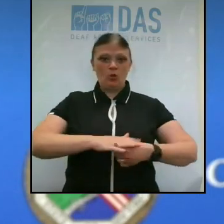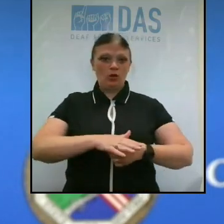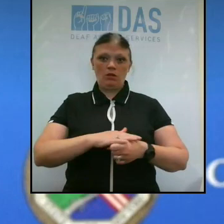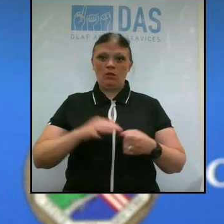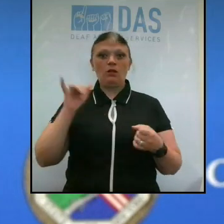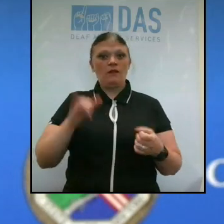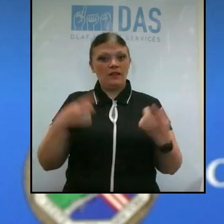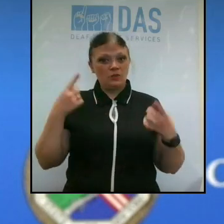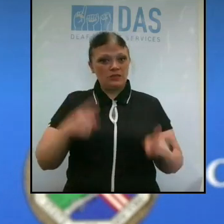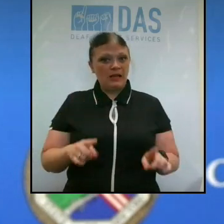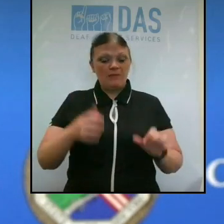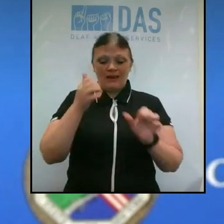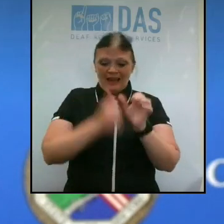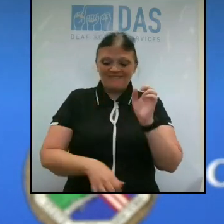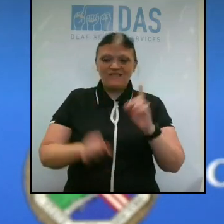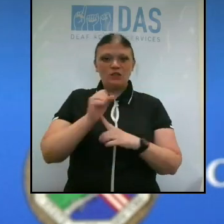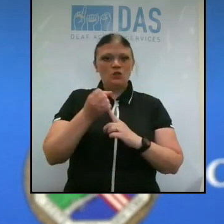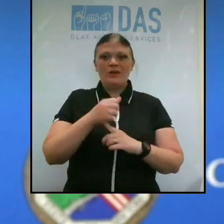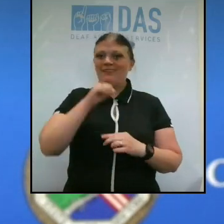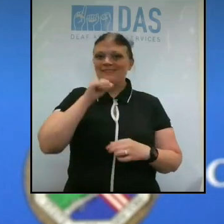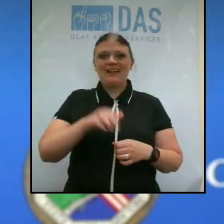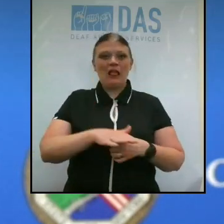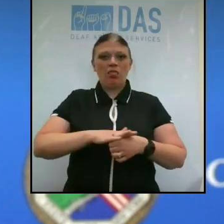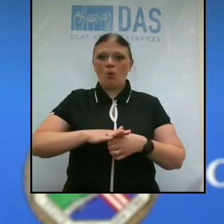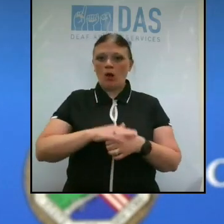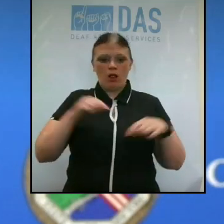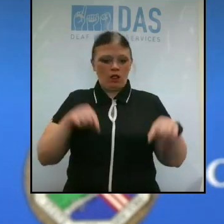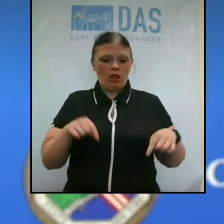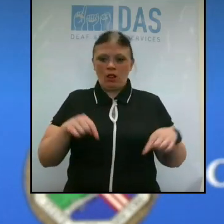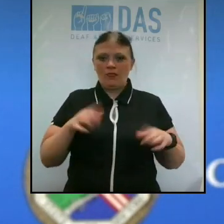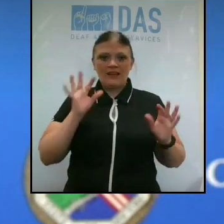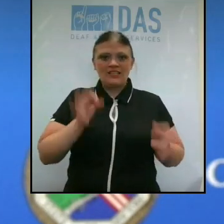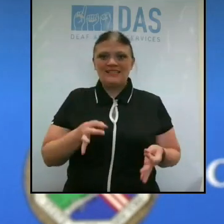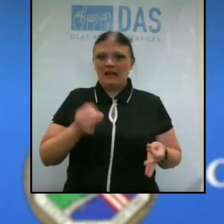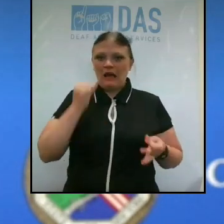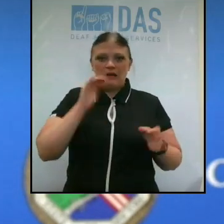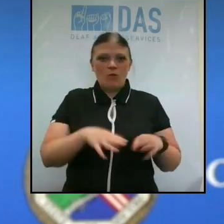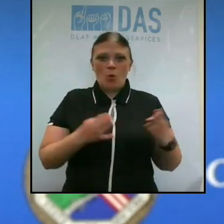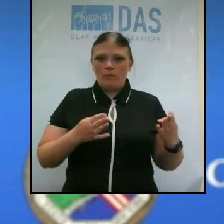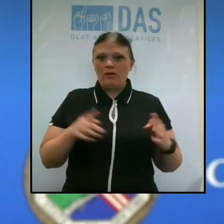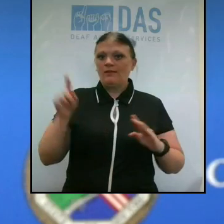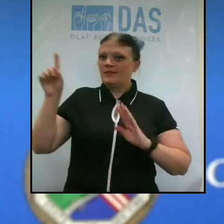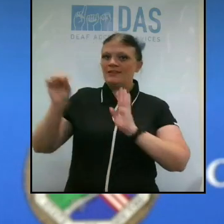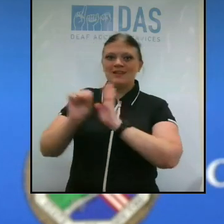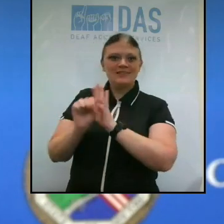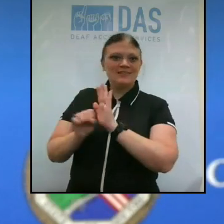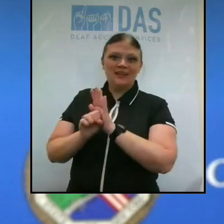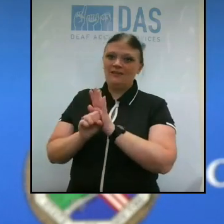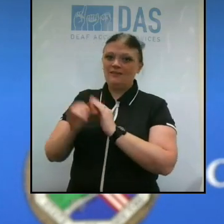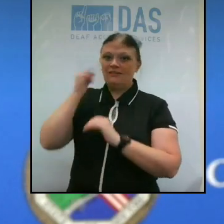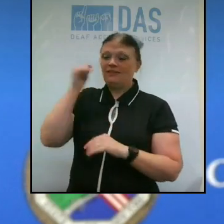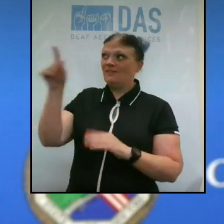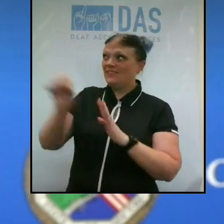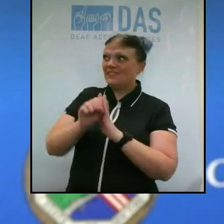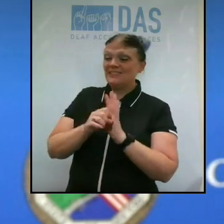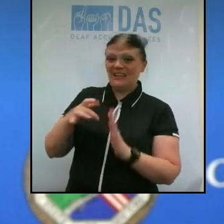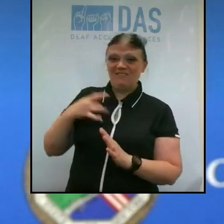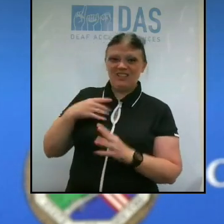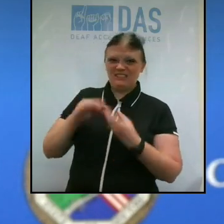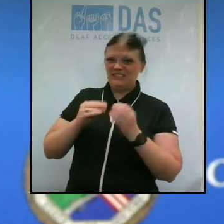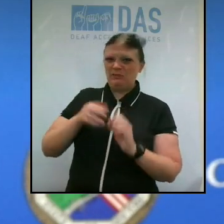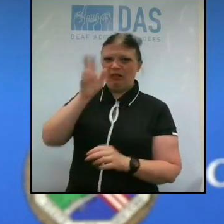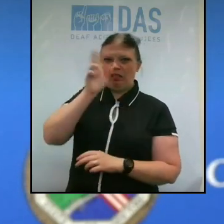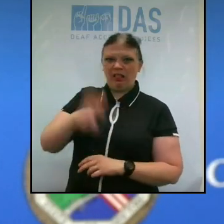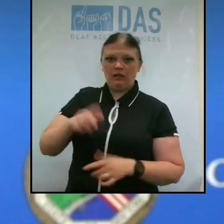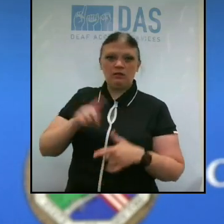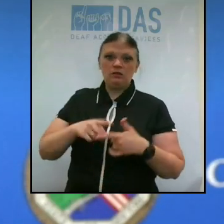what's happened in every situation. It's not the locals who determine whether or not they're going to reopen. It's the state. And if the state feels that our numbers are bad, they